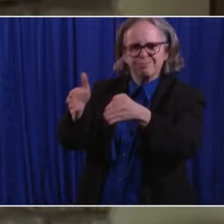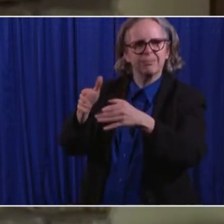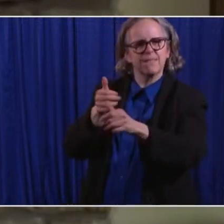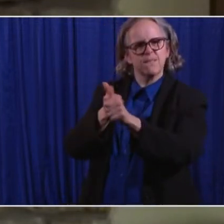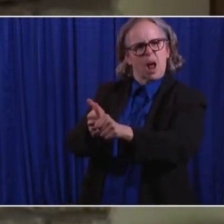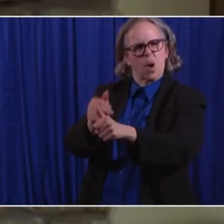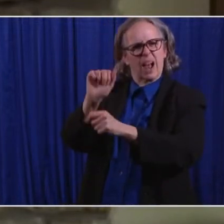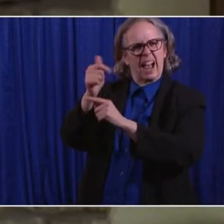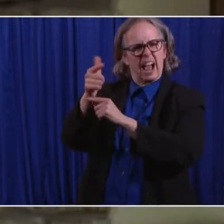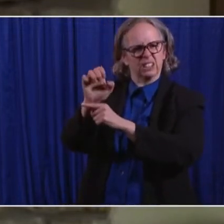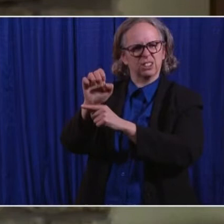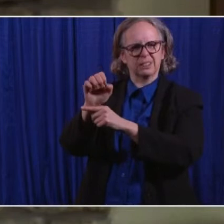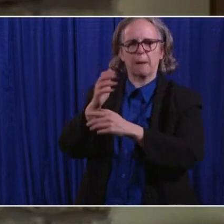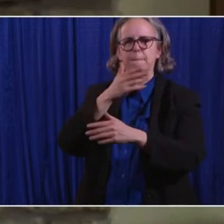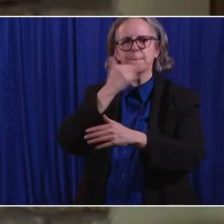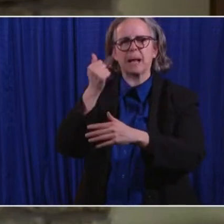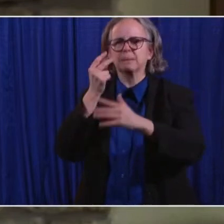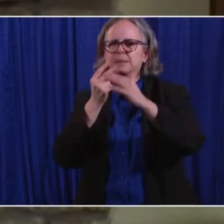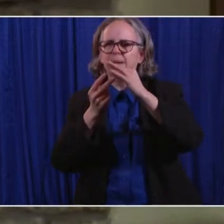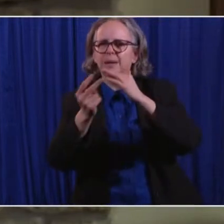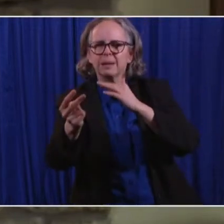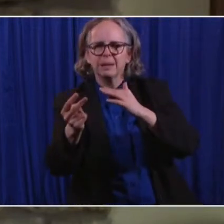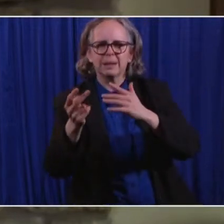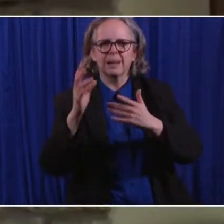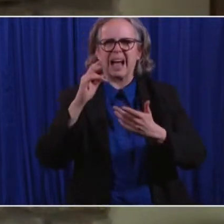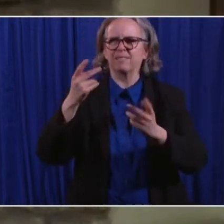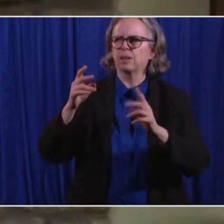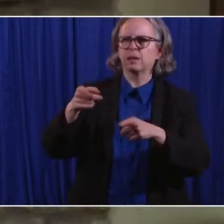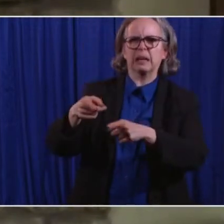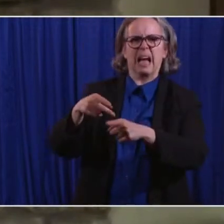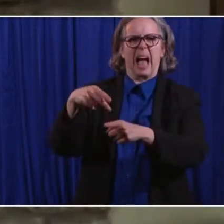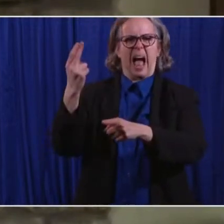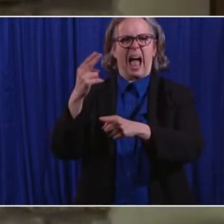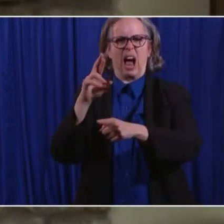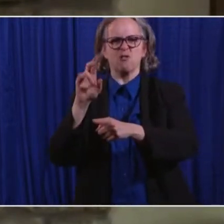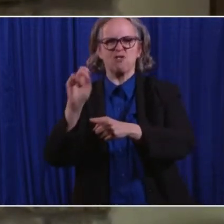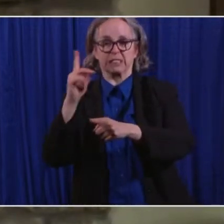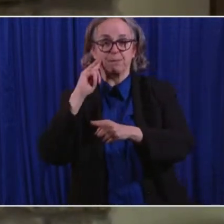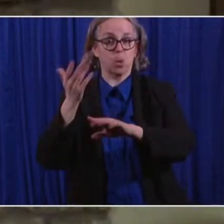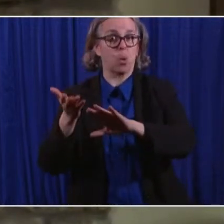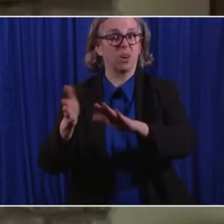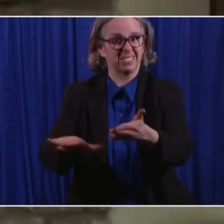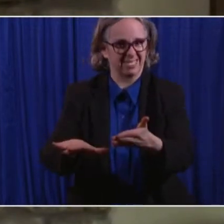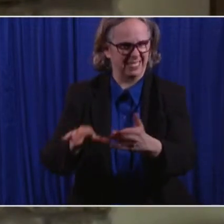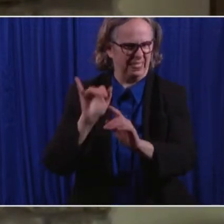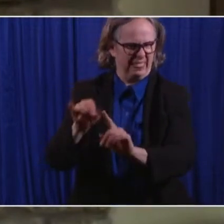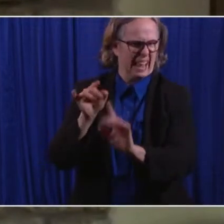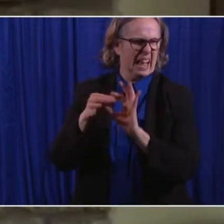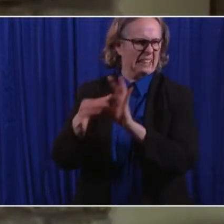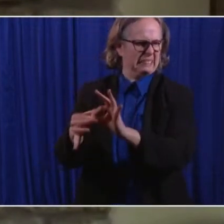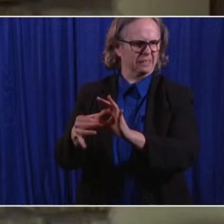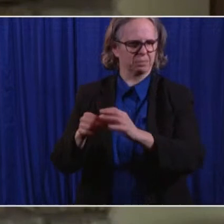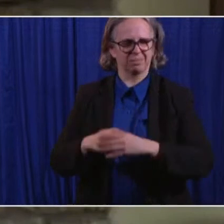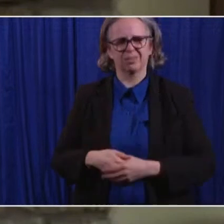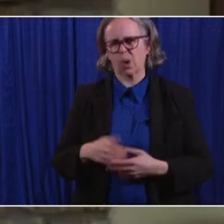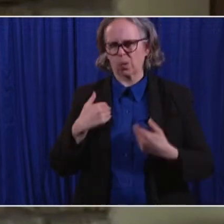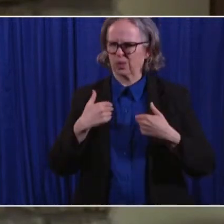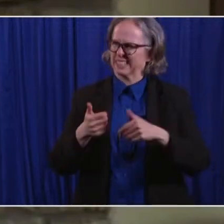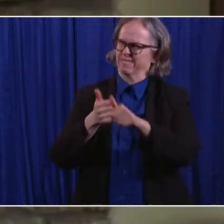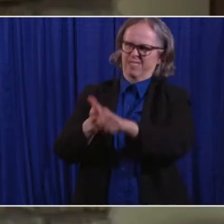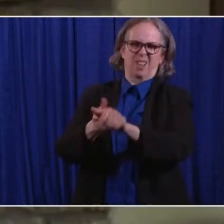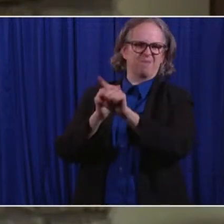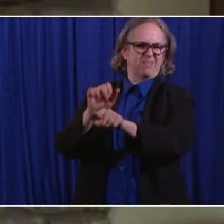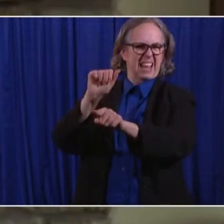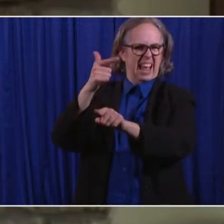indicator. Number one goal is to reduce the deaths. And we felt the fastest way to reduce the deaths is to go by